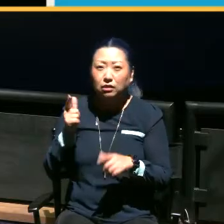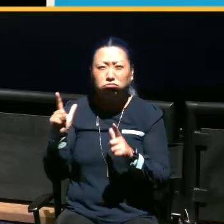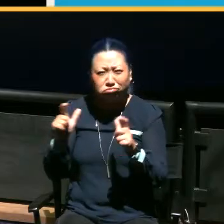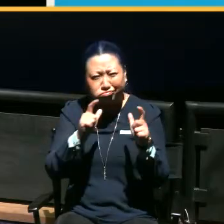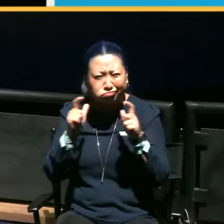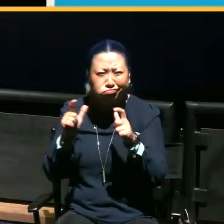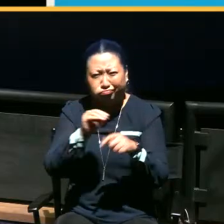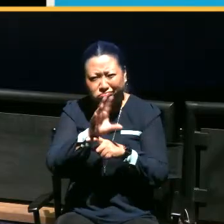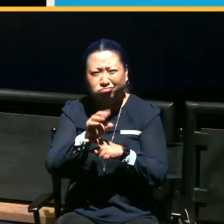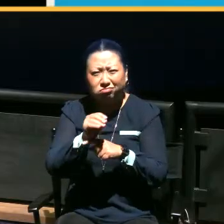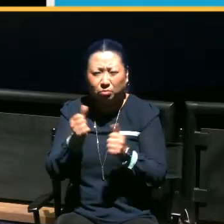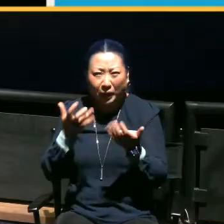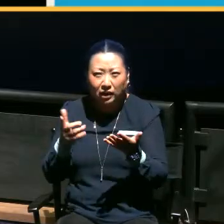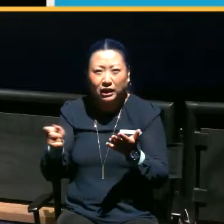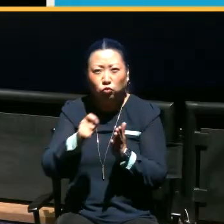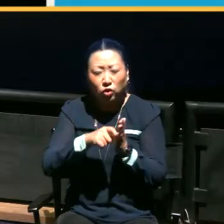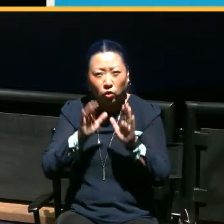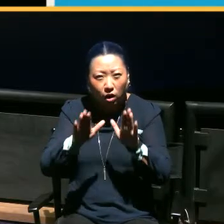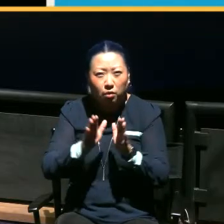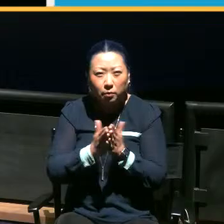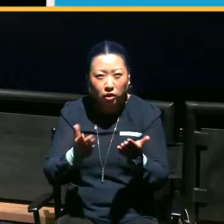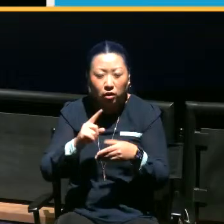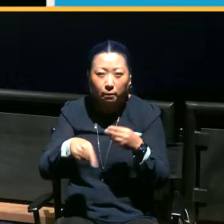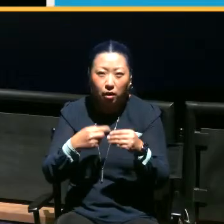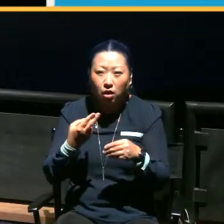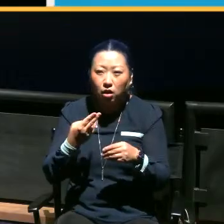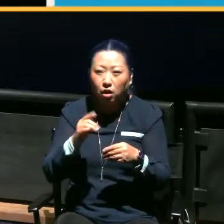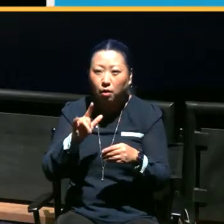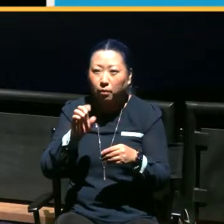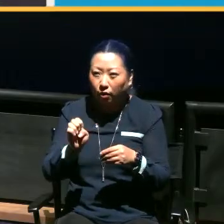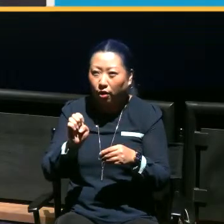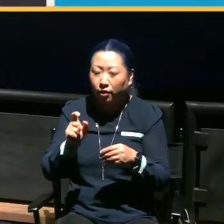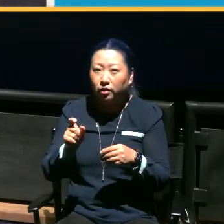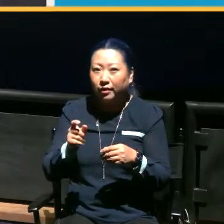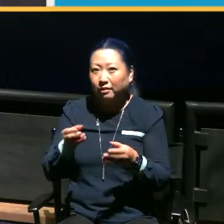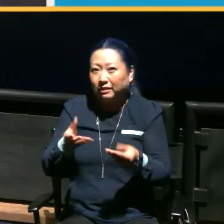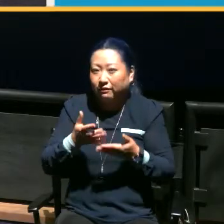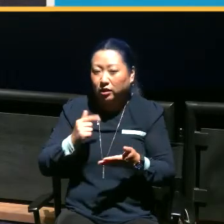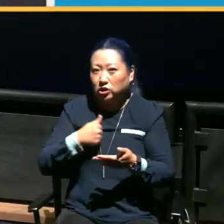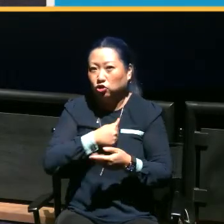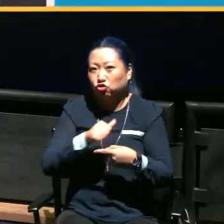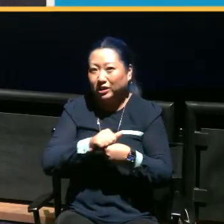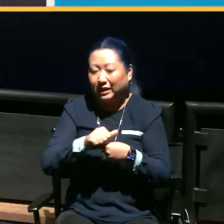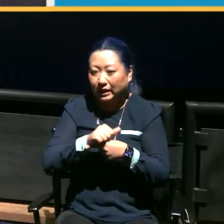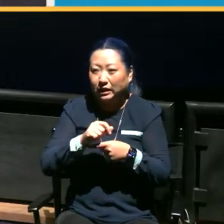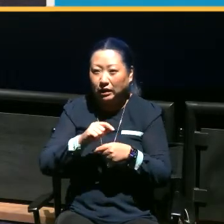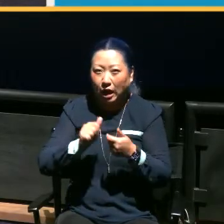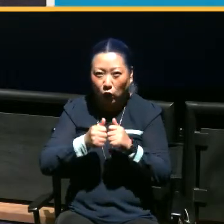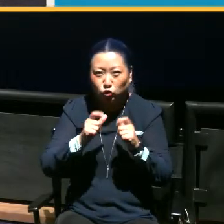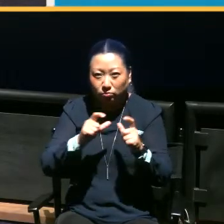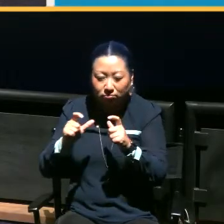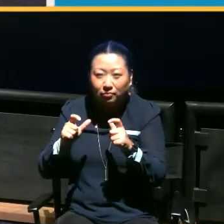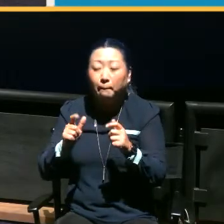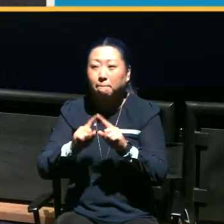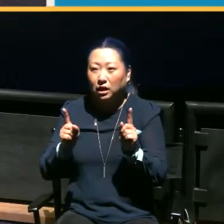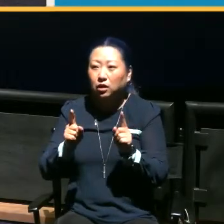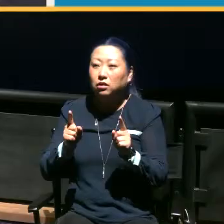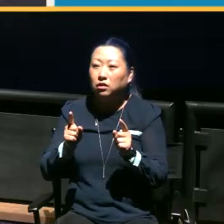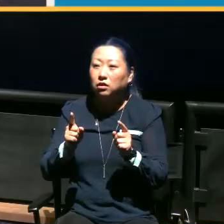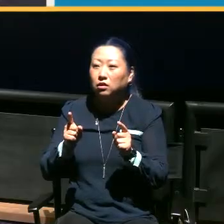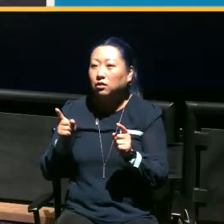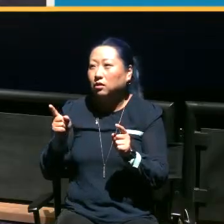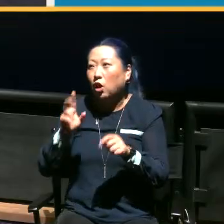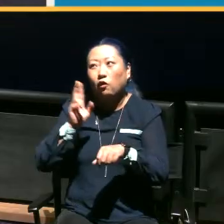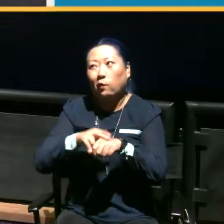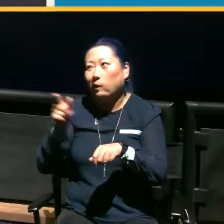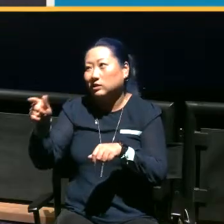lots of photos and a wonderful book about Hubble. He published with the photos and gave us some training on pictures as well. It's a little out of focus, so of course Michael didn't